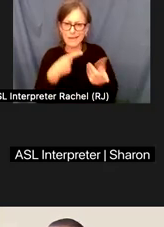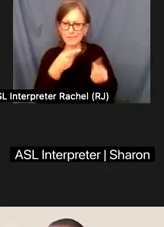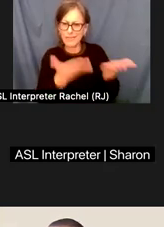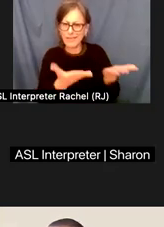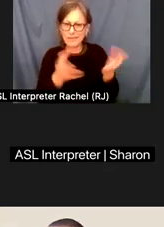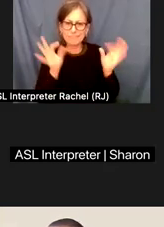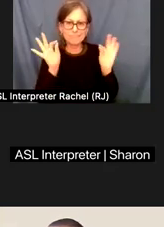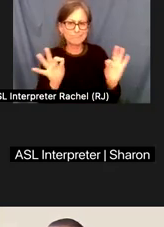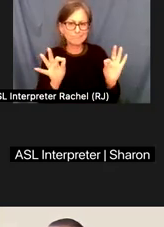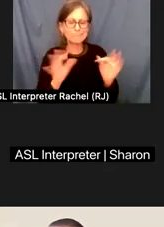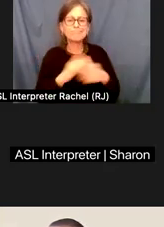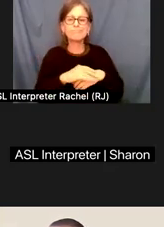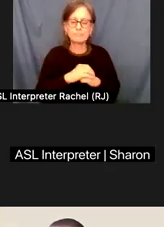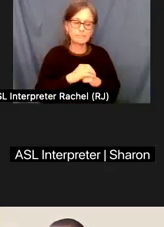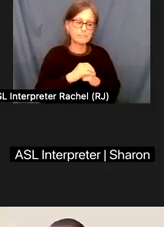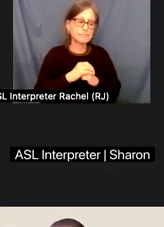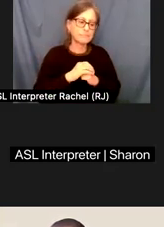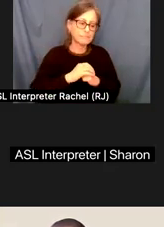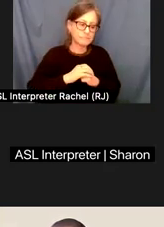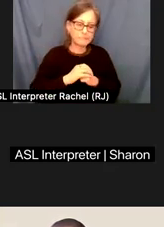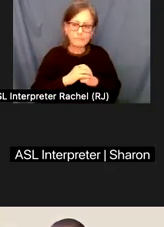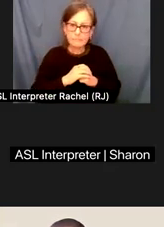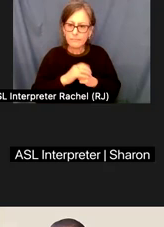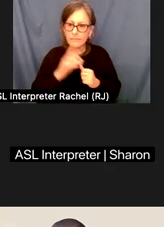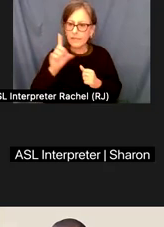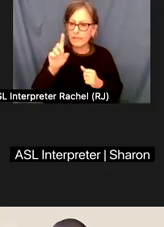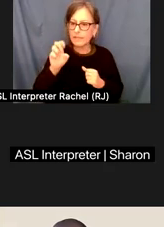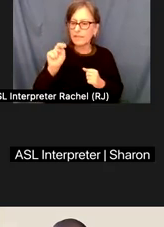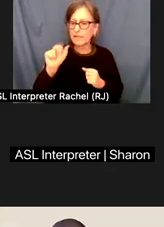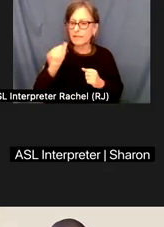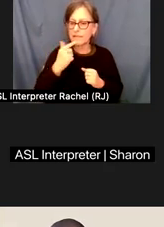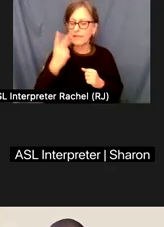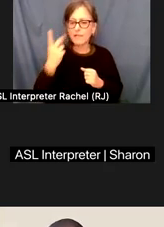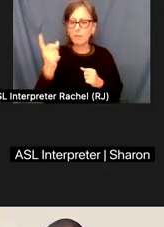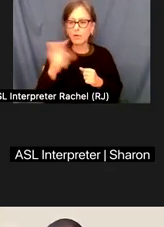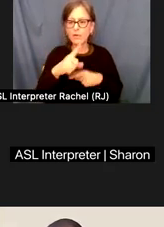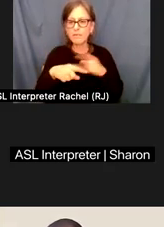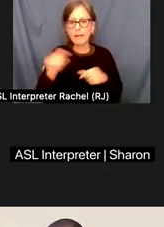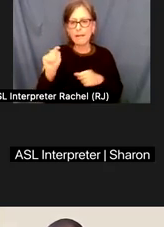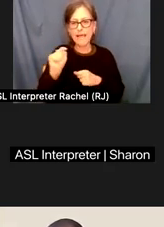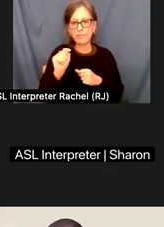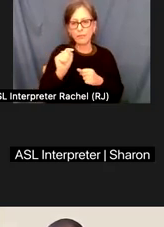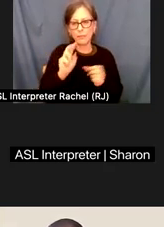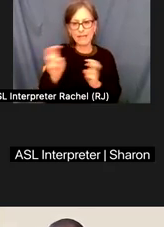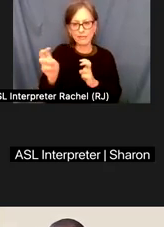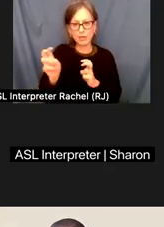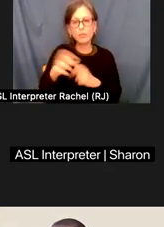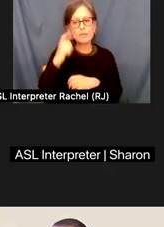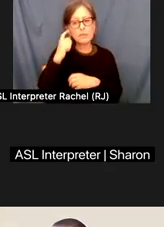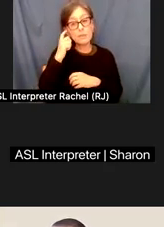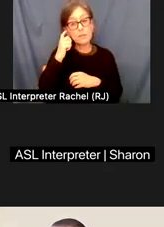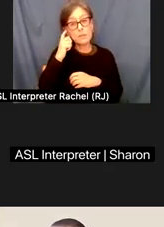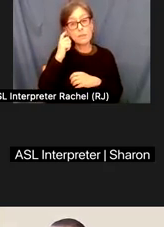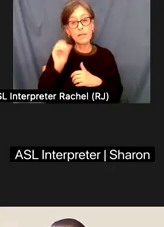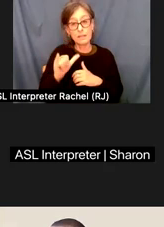there too. Yeah, Mark, I think there was one quick question about the potty issues, and that